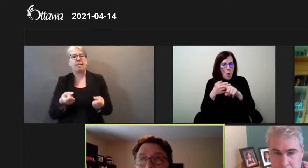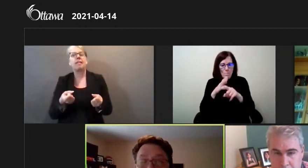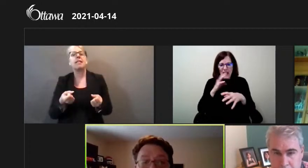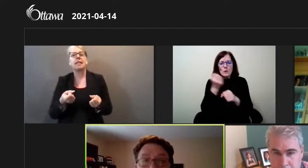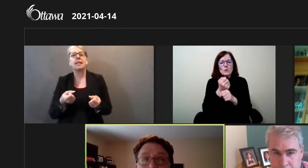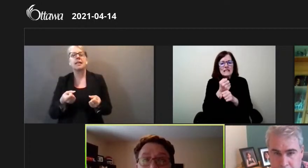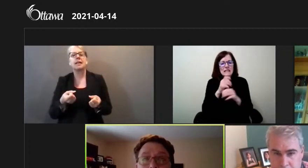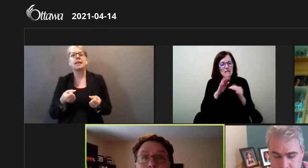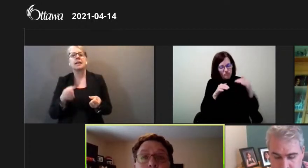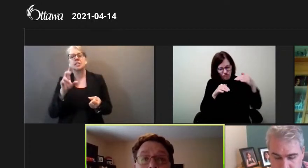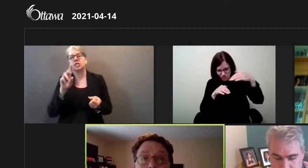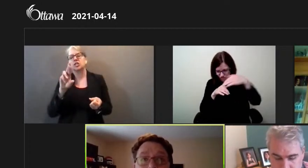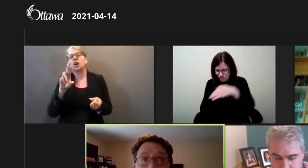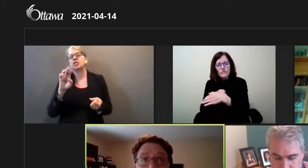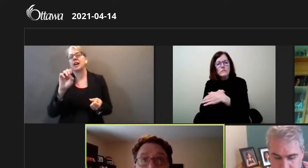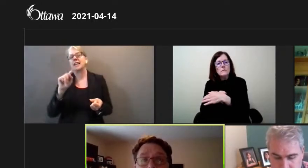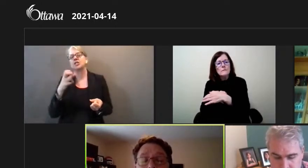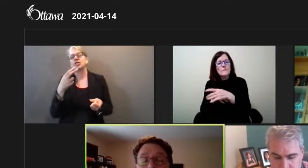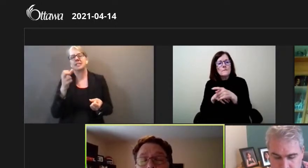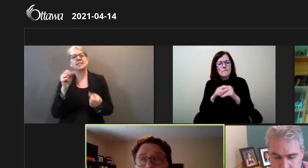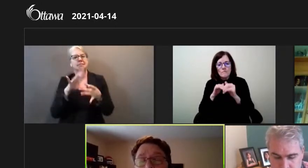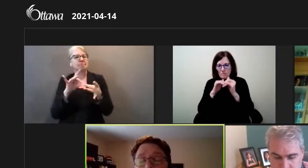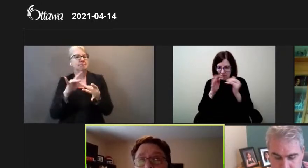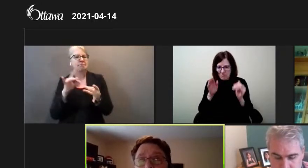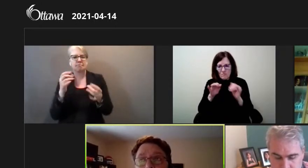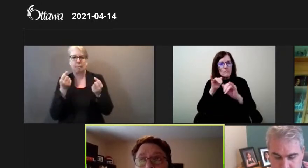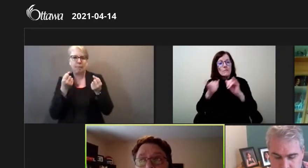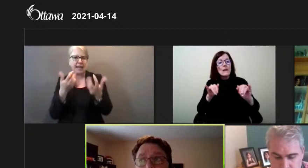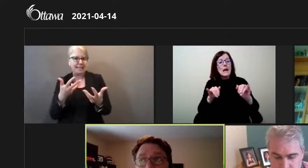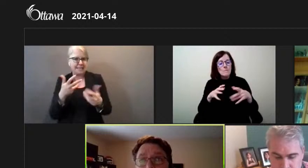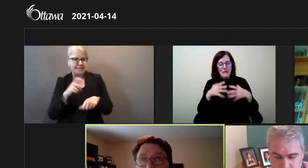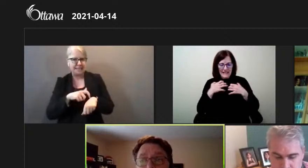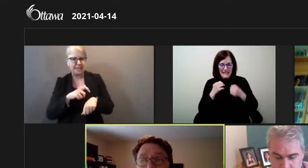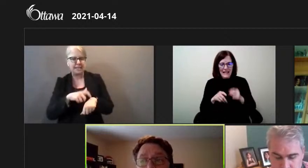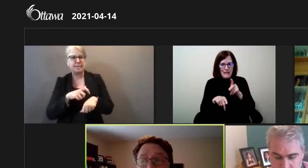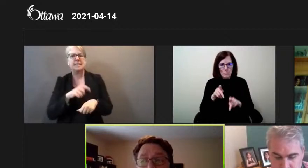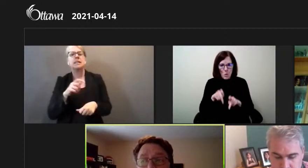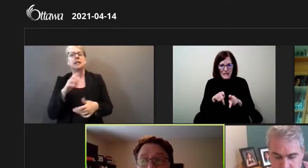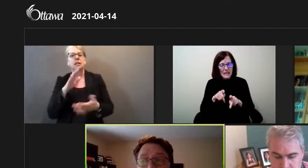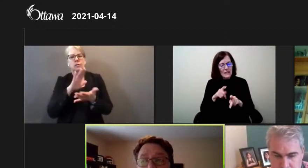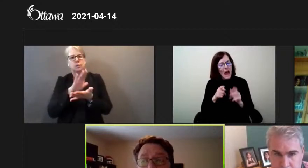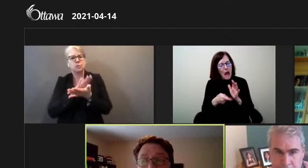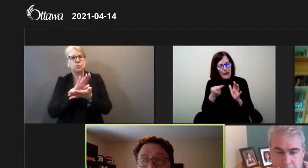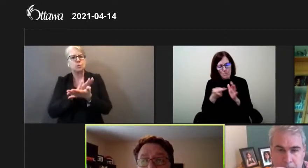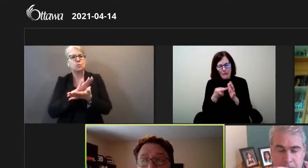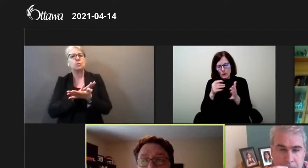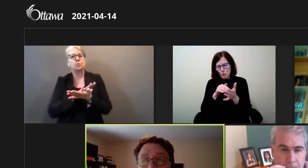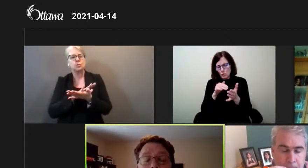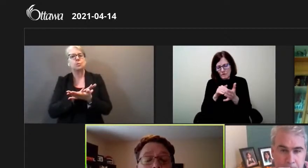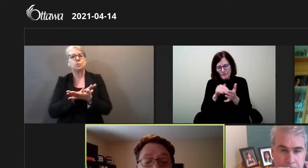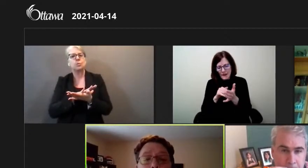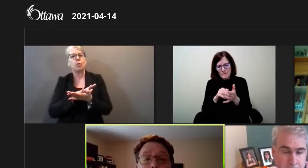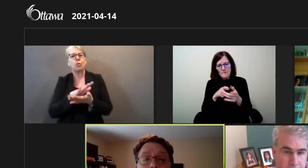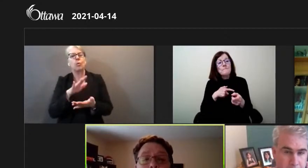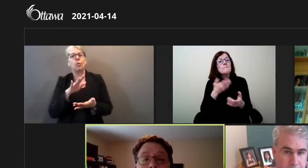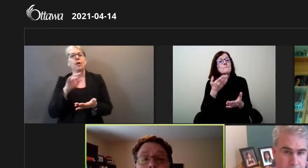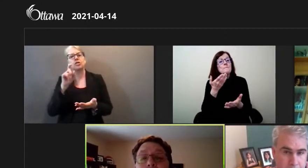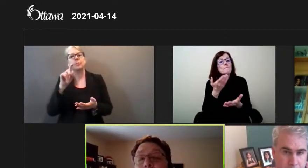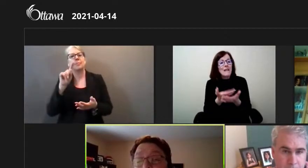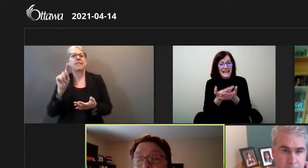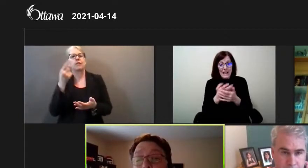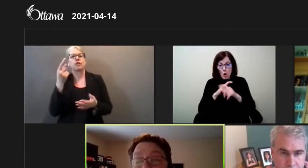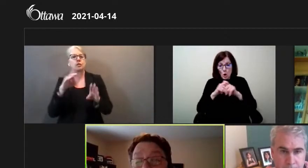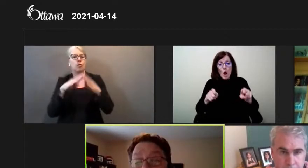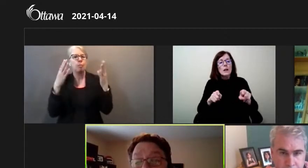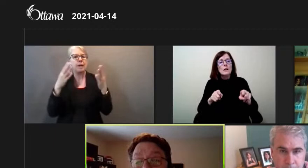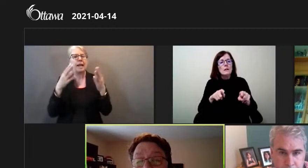as Dr. Etch has said many, many times, that schools should be sort of the first to open and the last